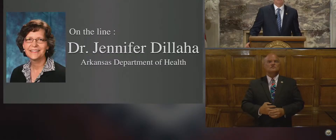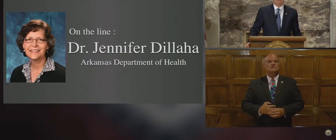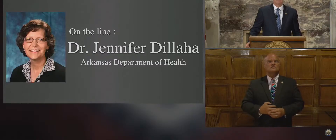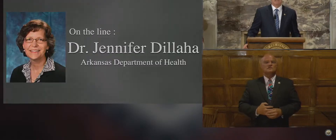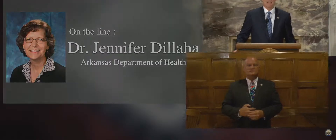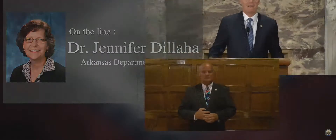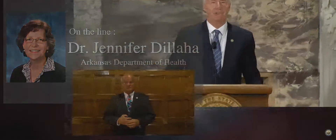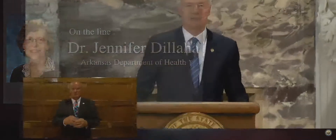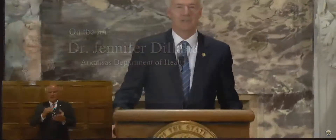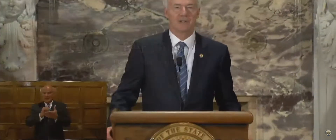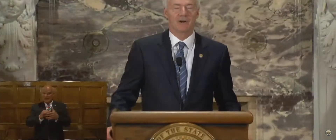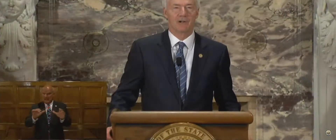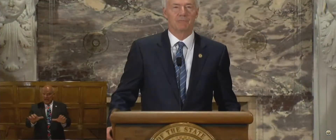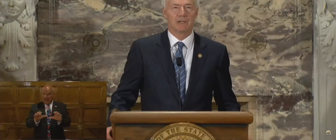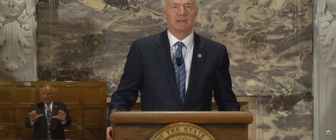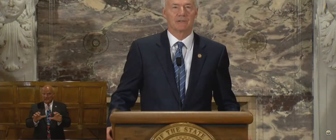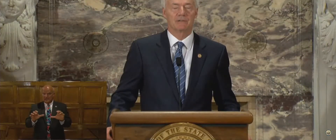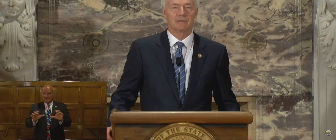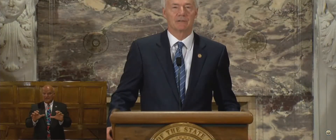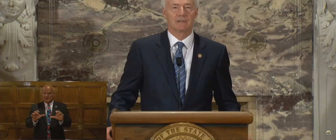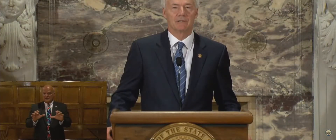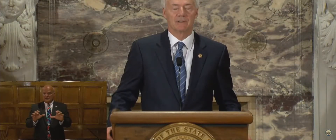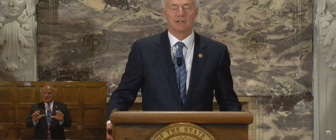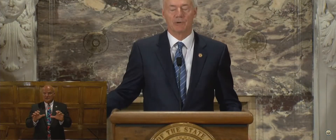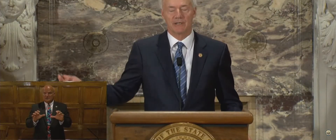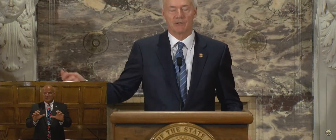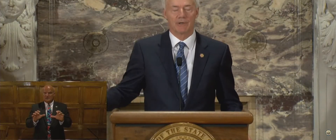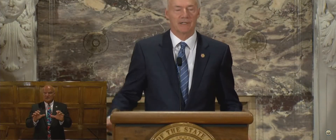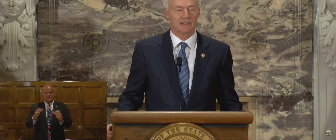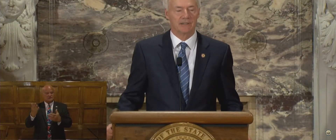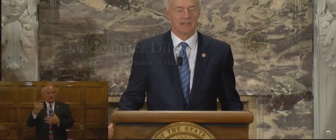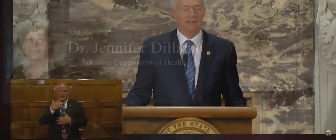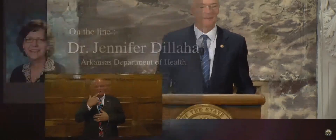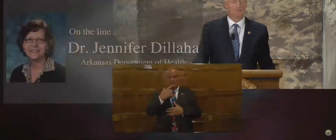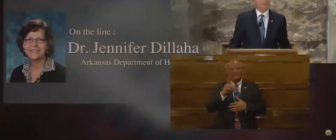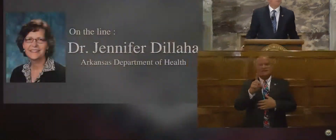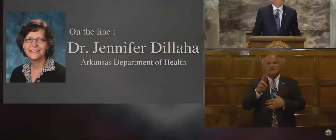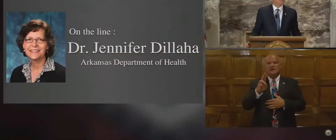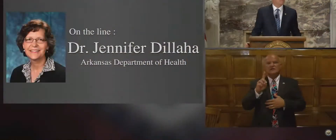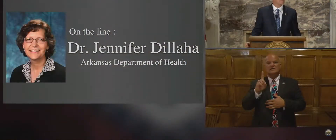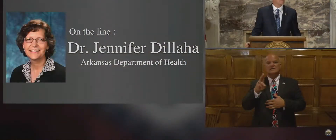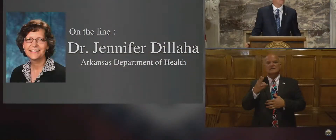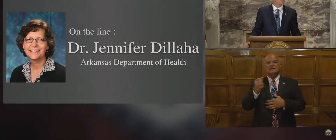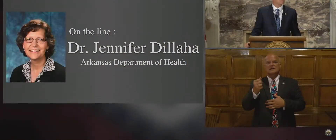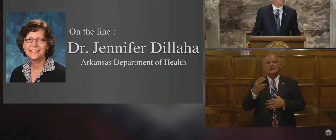Well, the actions are Governor, in place. I think that would be. Go ahead, Dr. Dillahay.